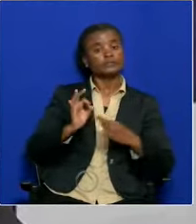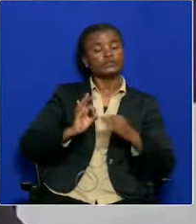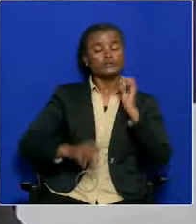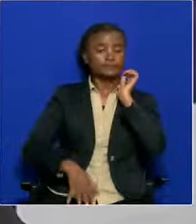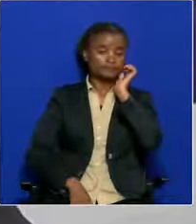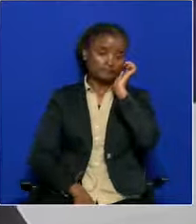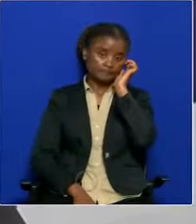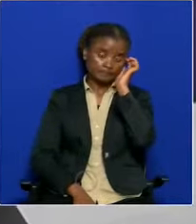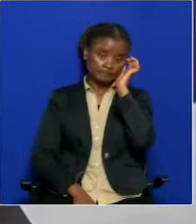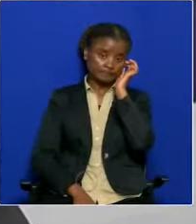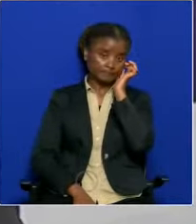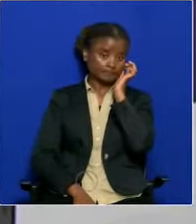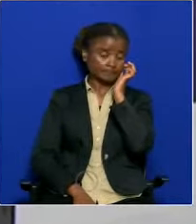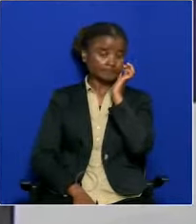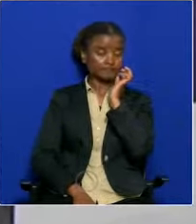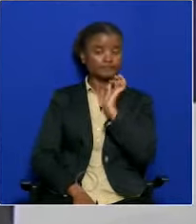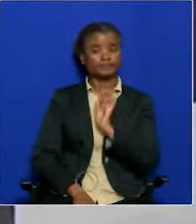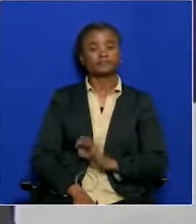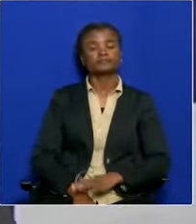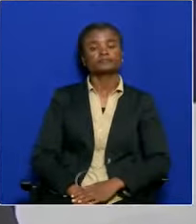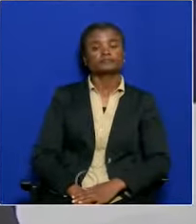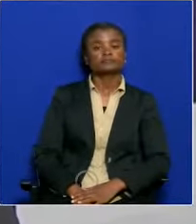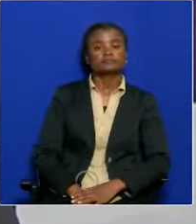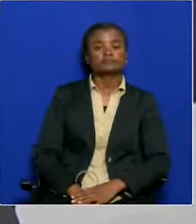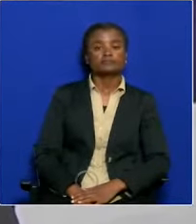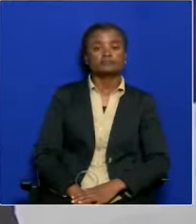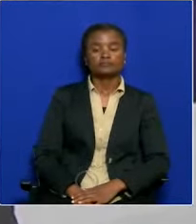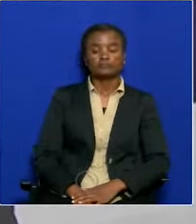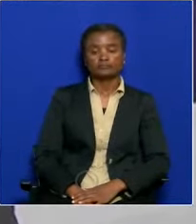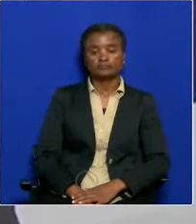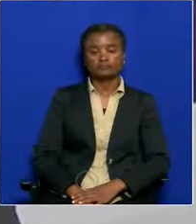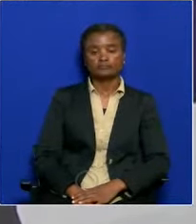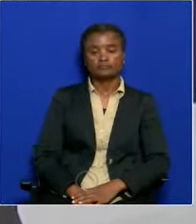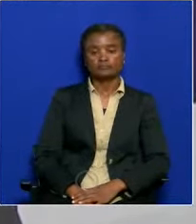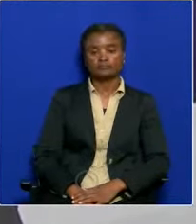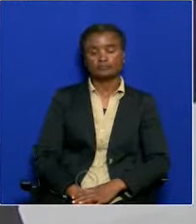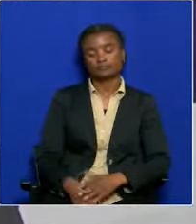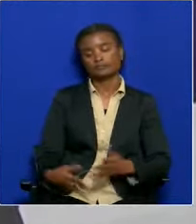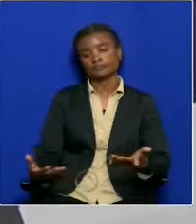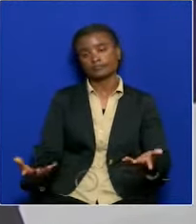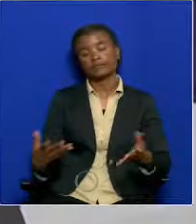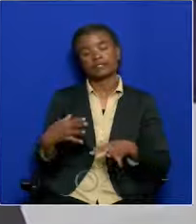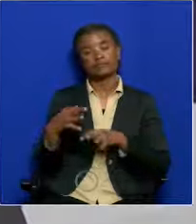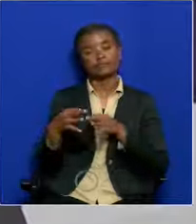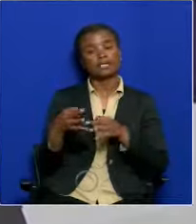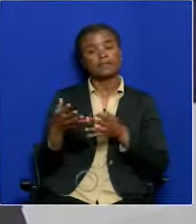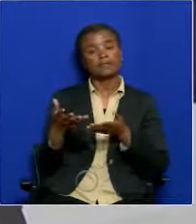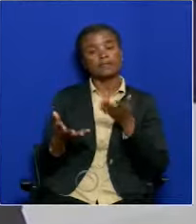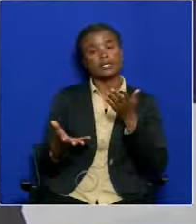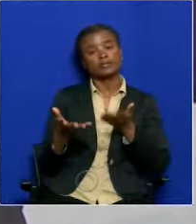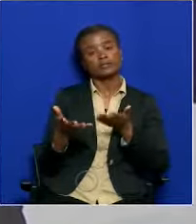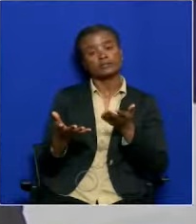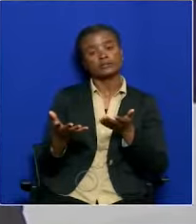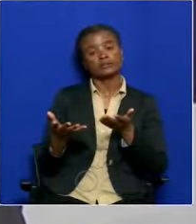My explanation is, maybe it's because we received the,